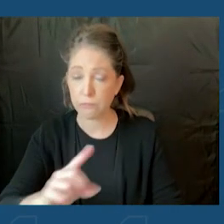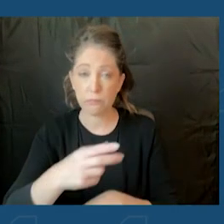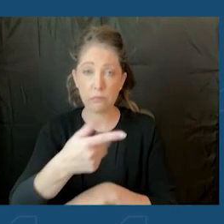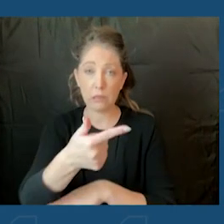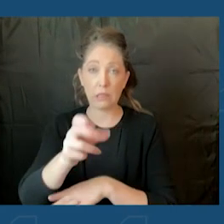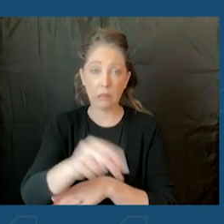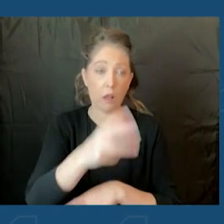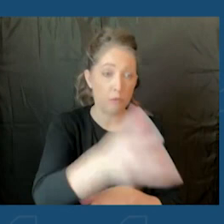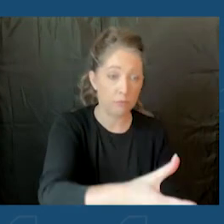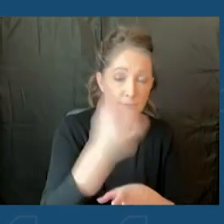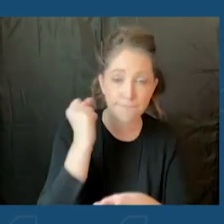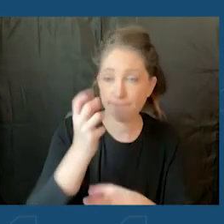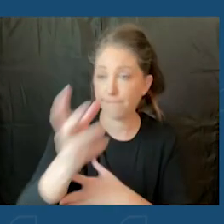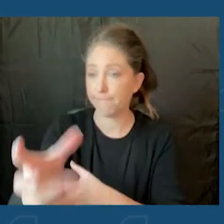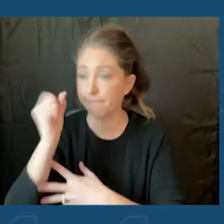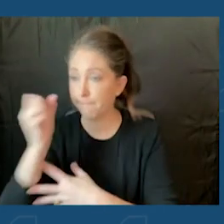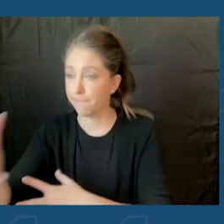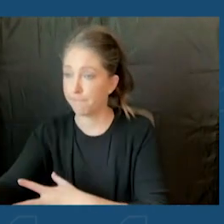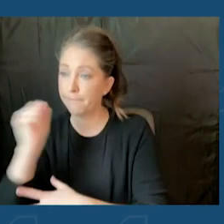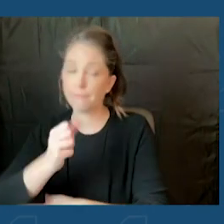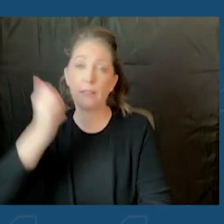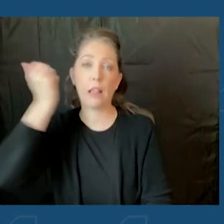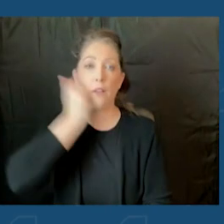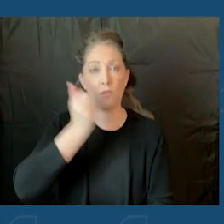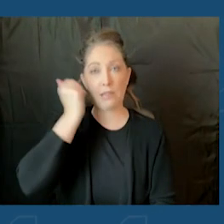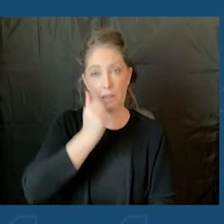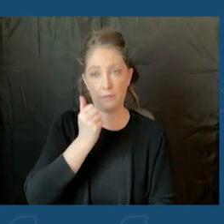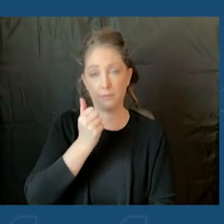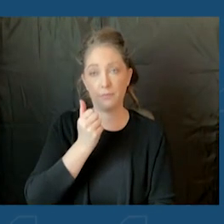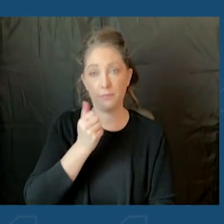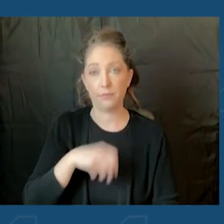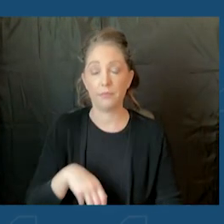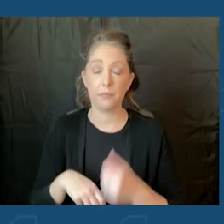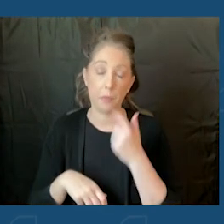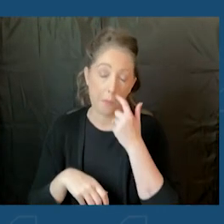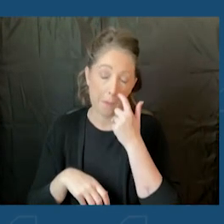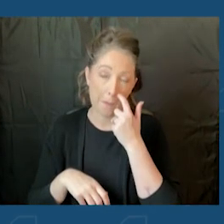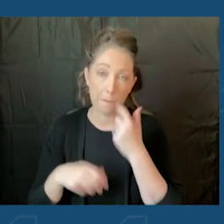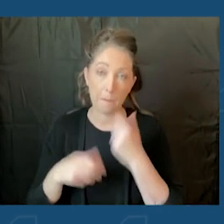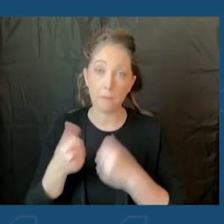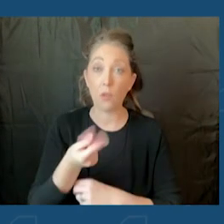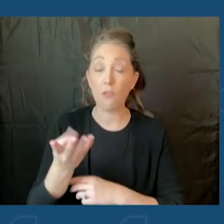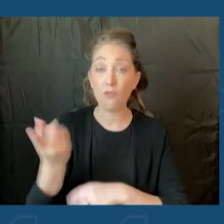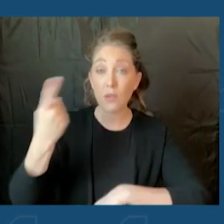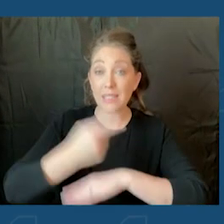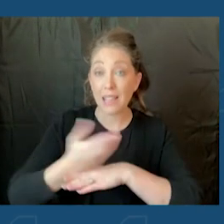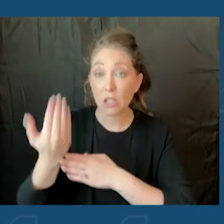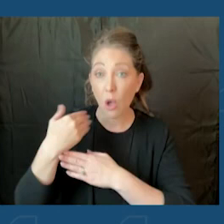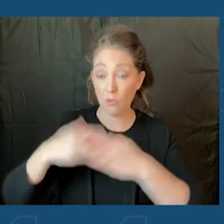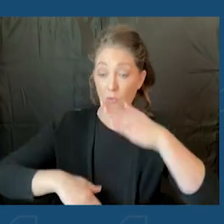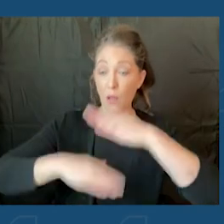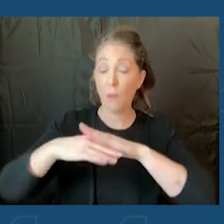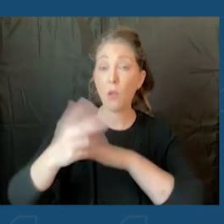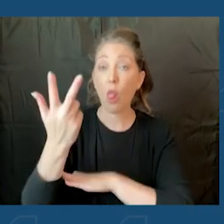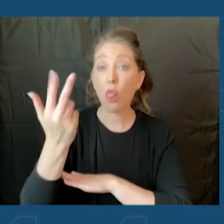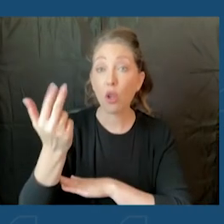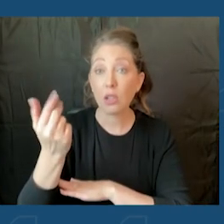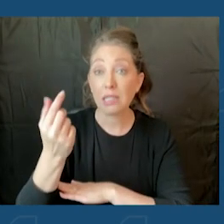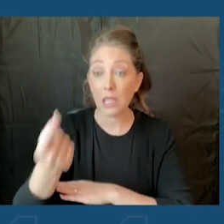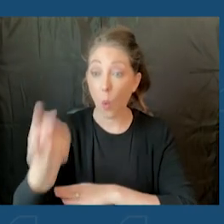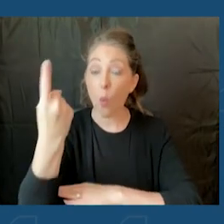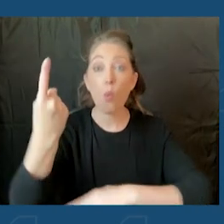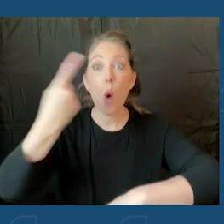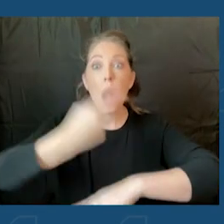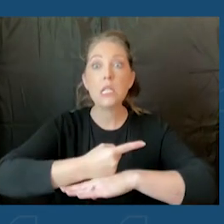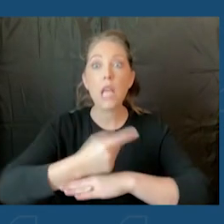every single day. A couple of days ago, up to 13 in one day we had to remove. Multiple times a